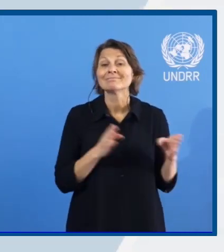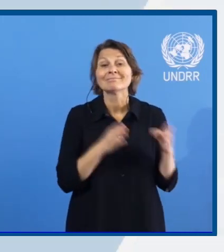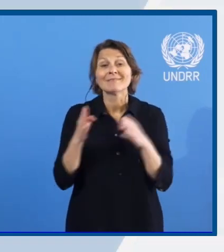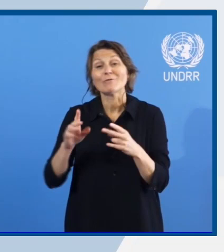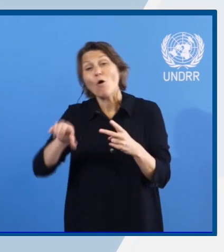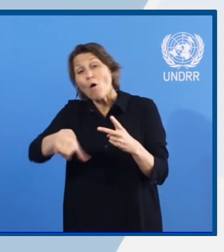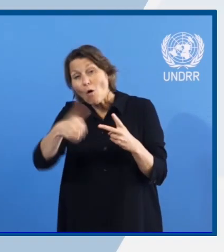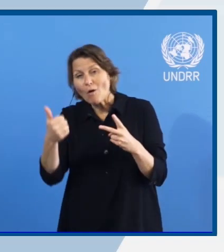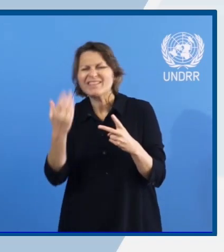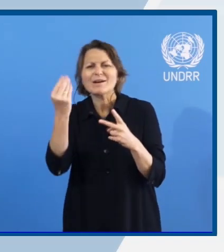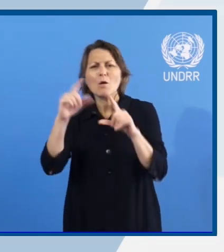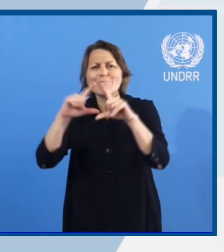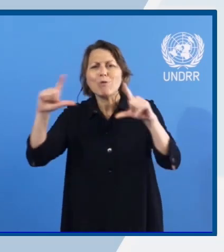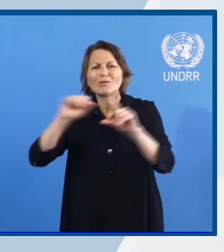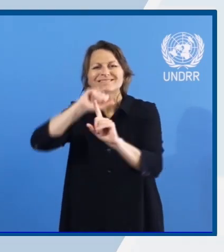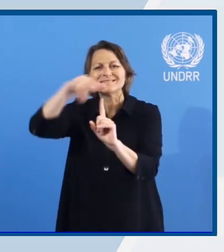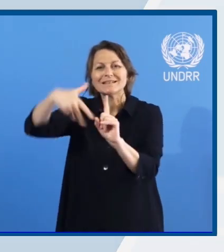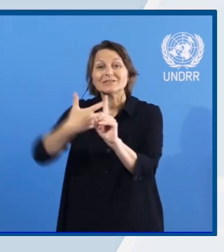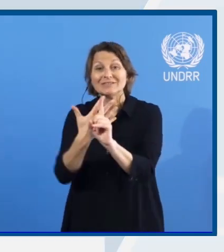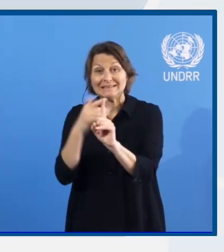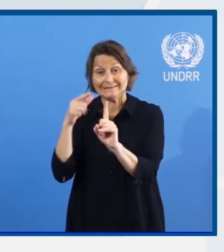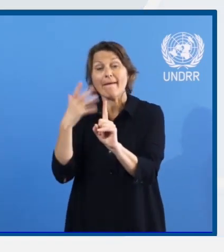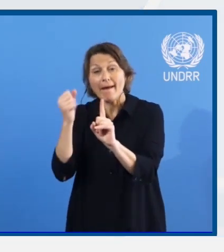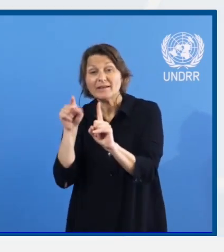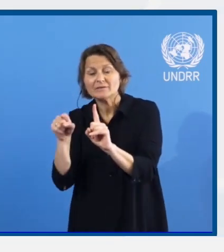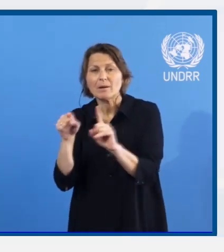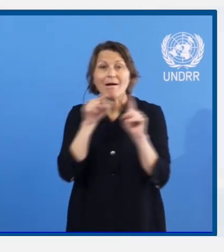there is an effort, but we are not yet there.